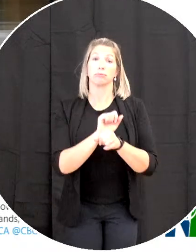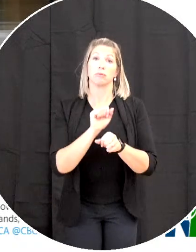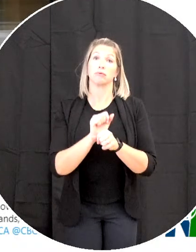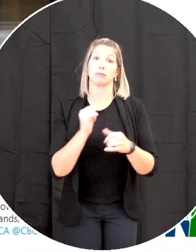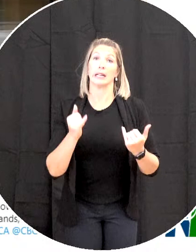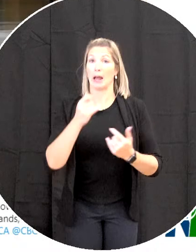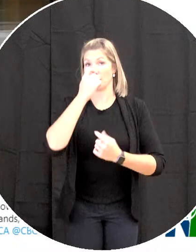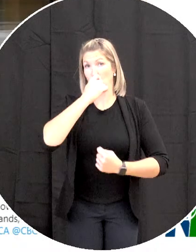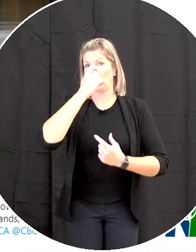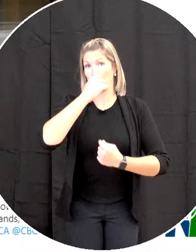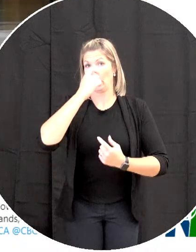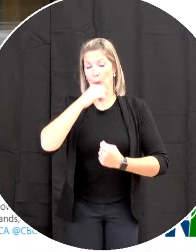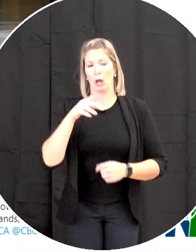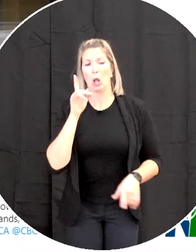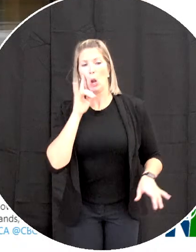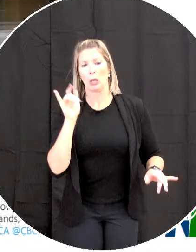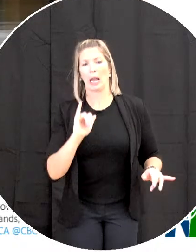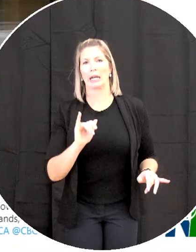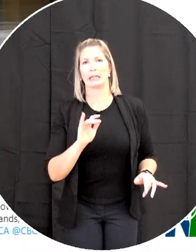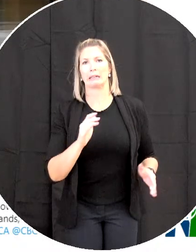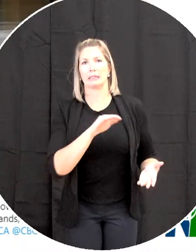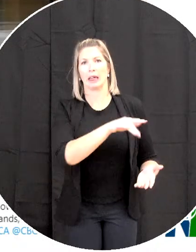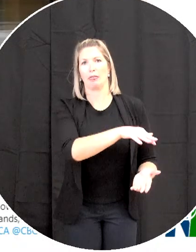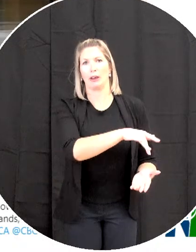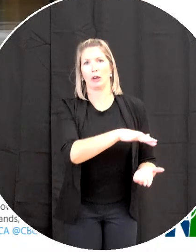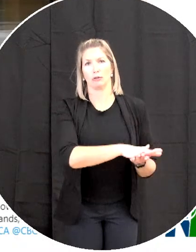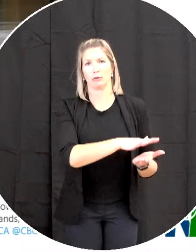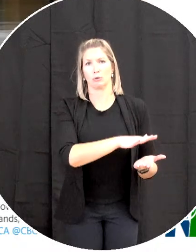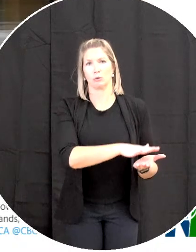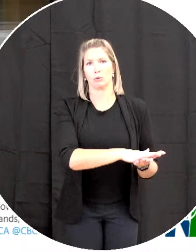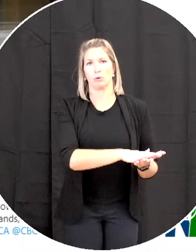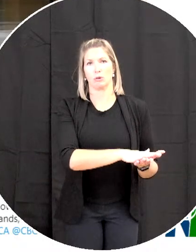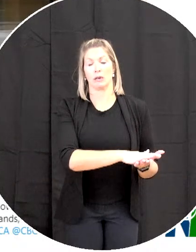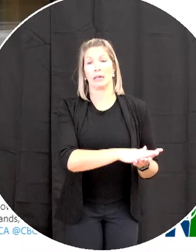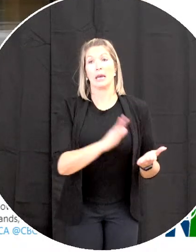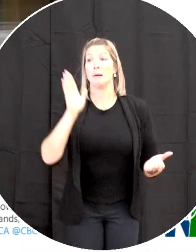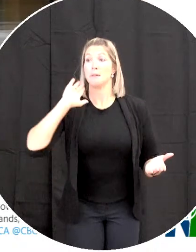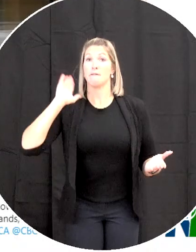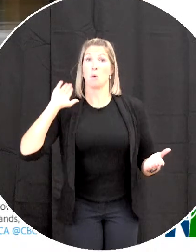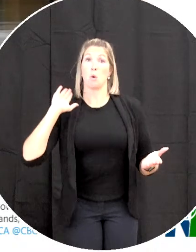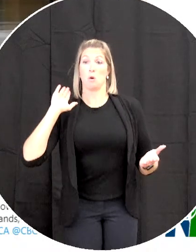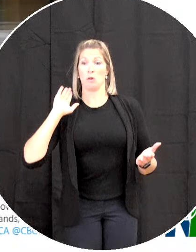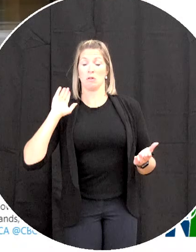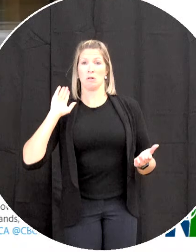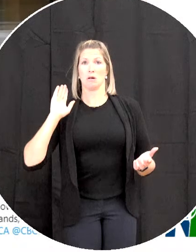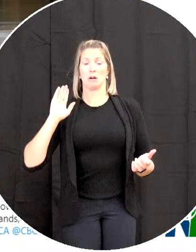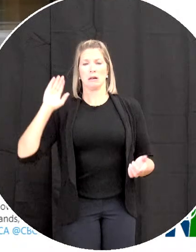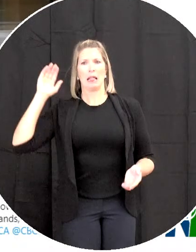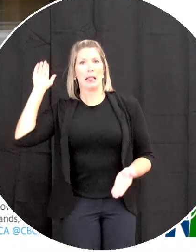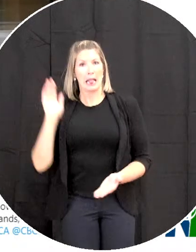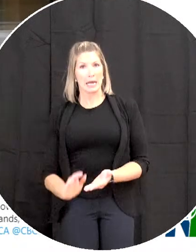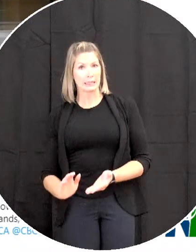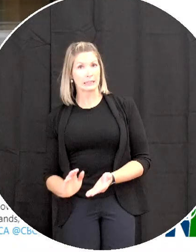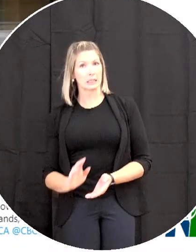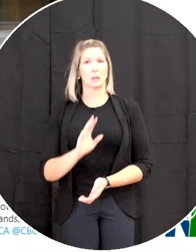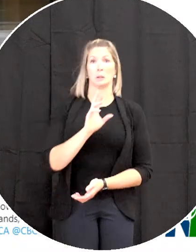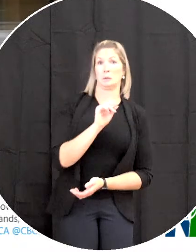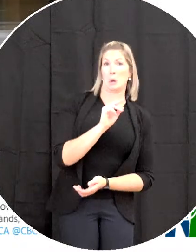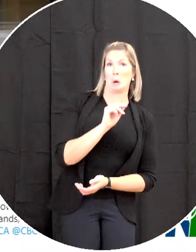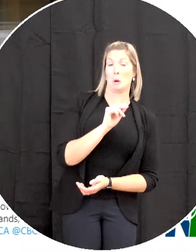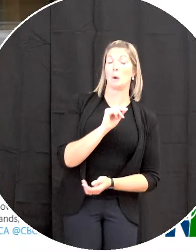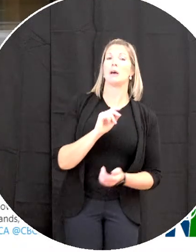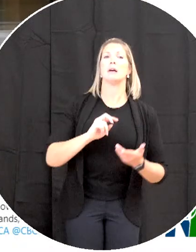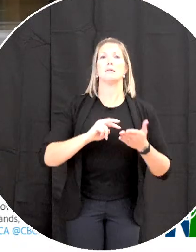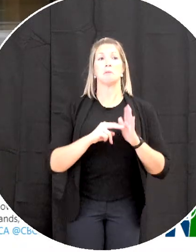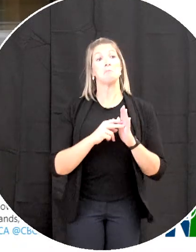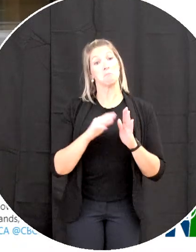have this attendance rate. It's not drastically lower than a normal September, so we're very pleased with the attendance rate